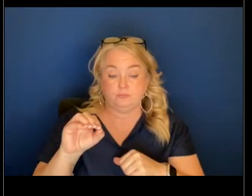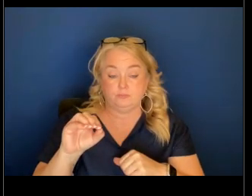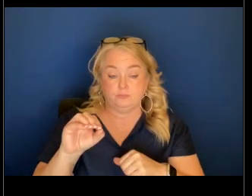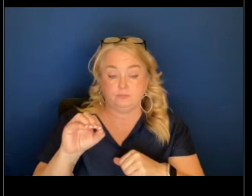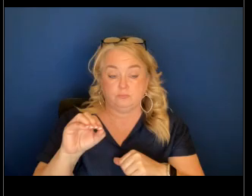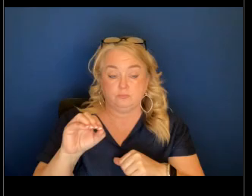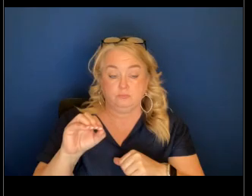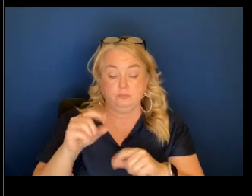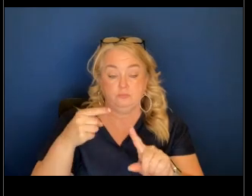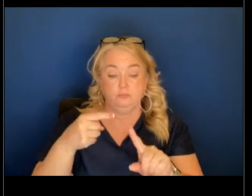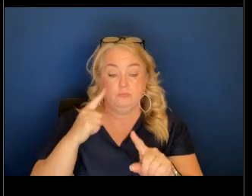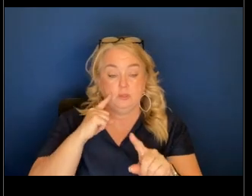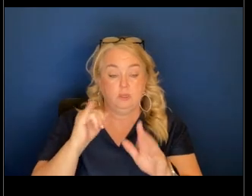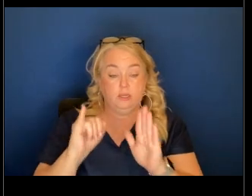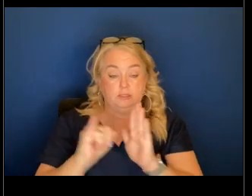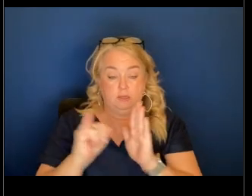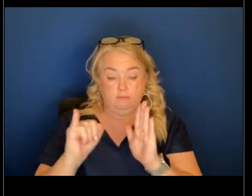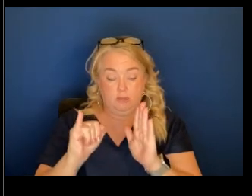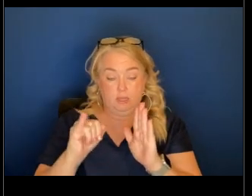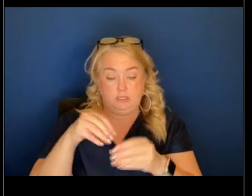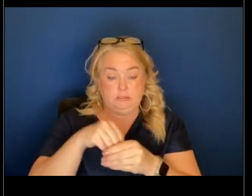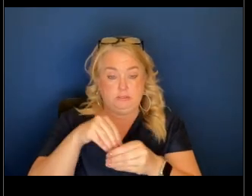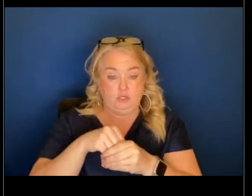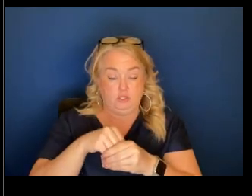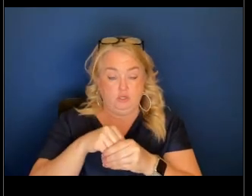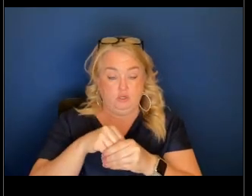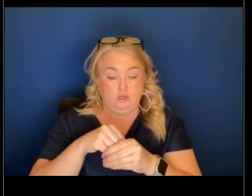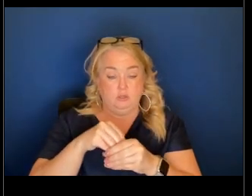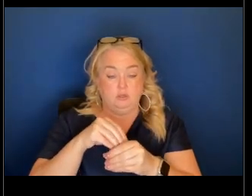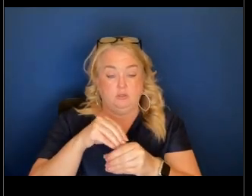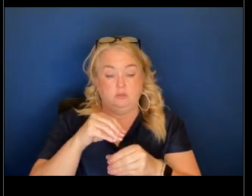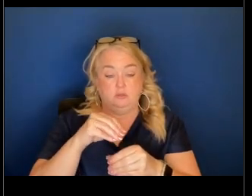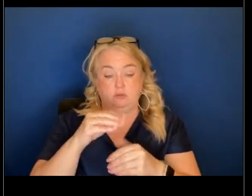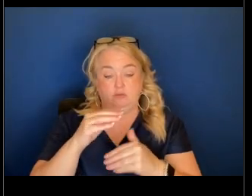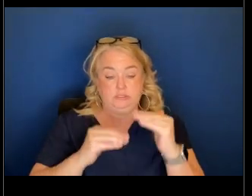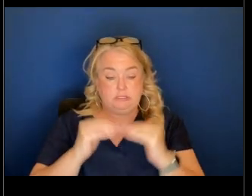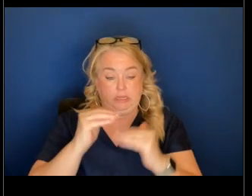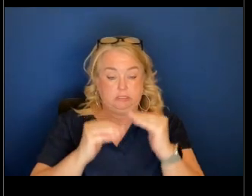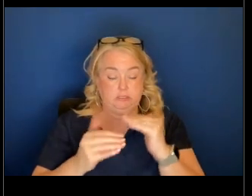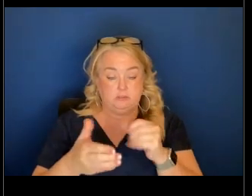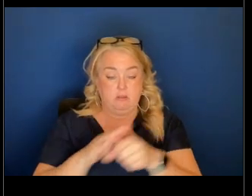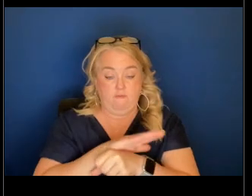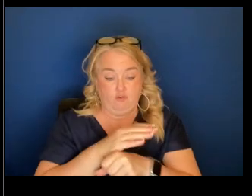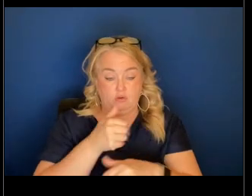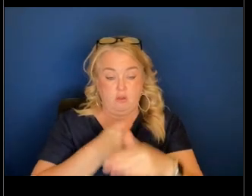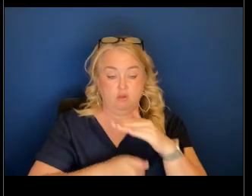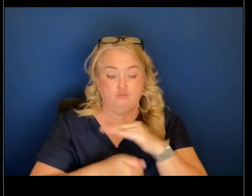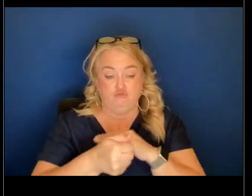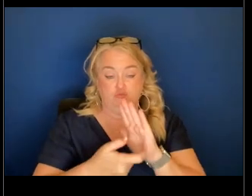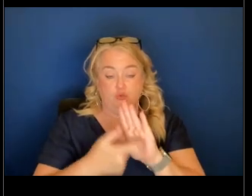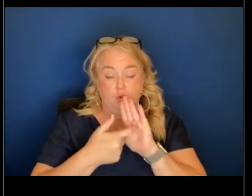where the ELO will be to identify interior facilities covered under Requirement 2.